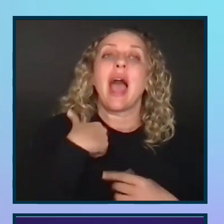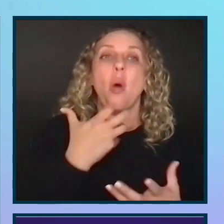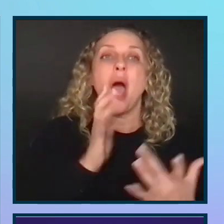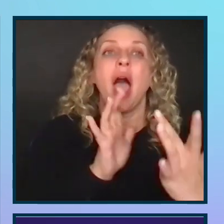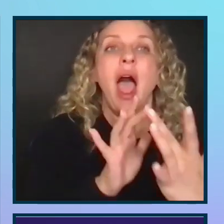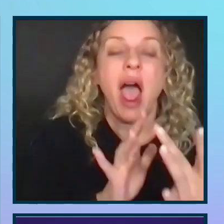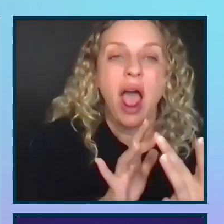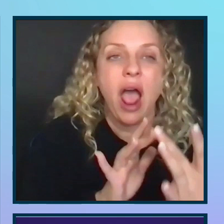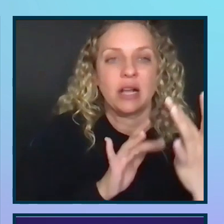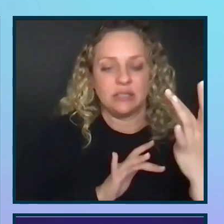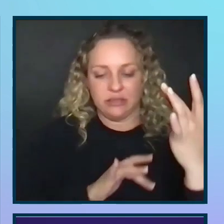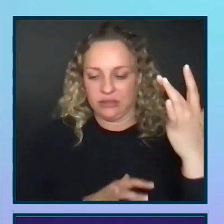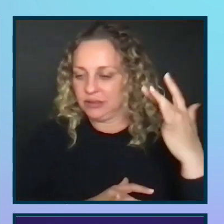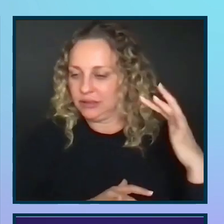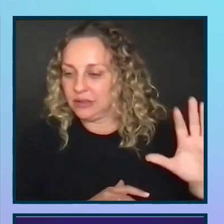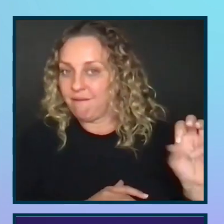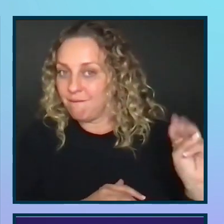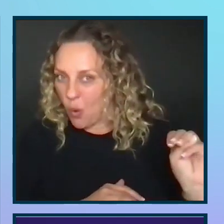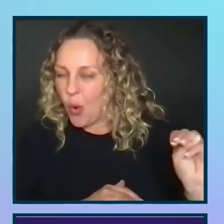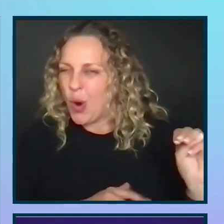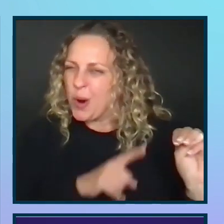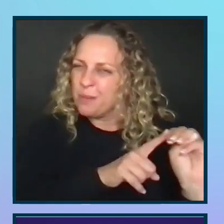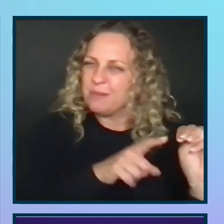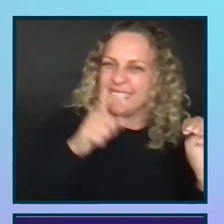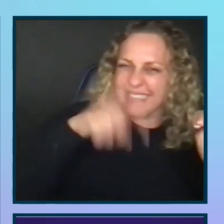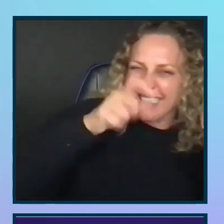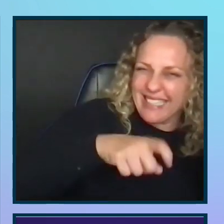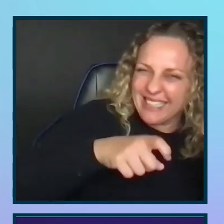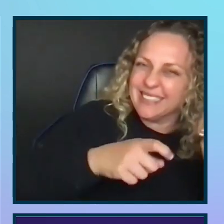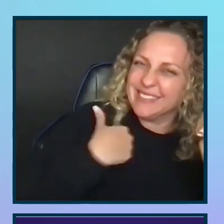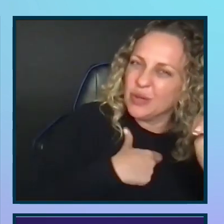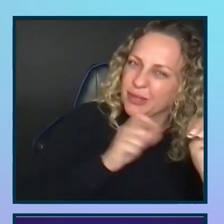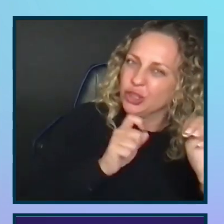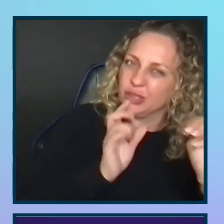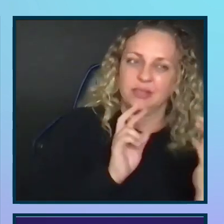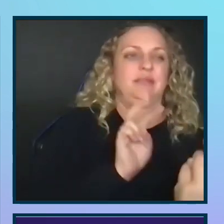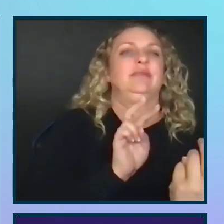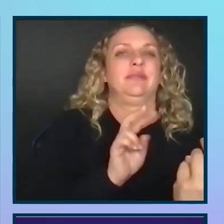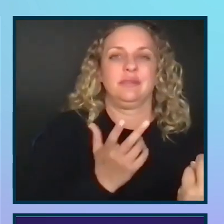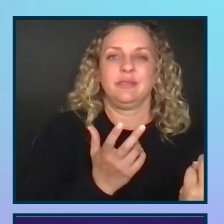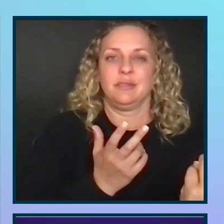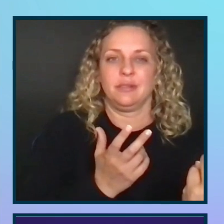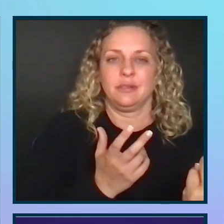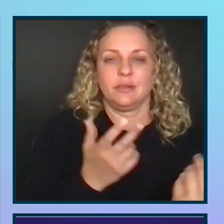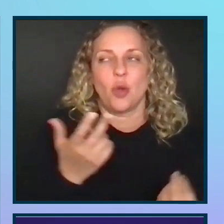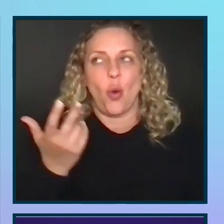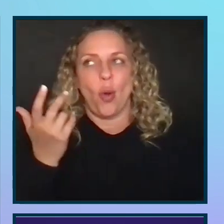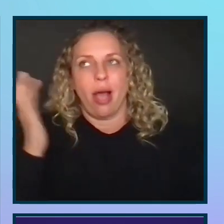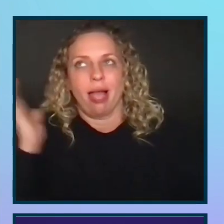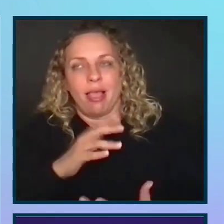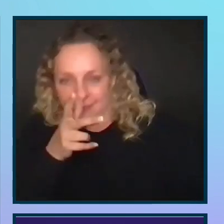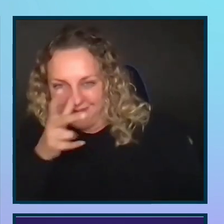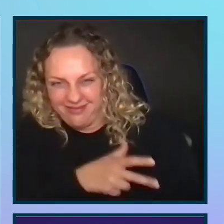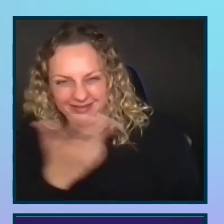I would disagree. And I would say forms stand between users and what they need. Let's make them suck a little bit less, especially when we're thinking